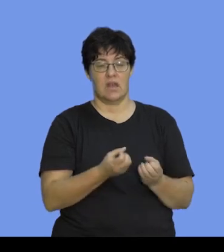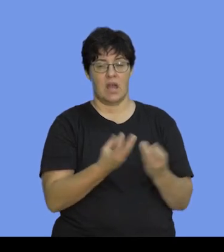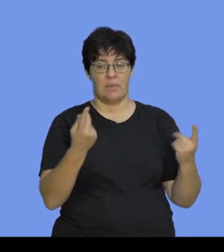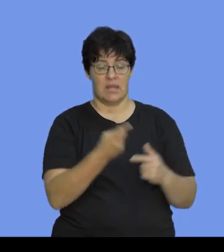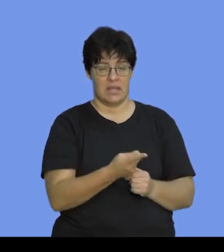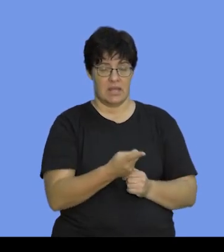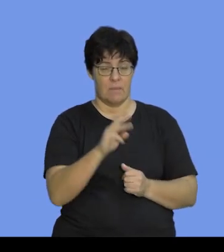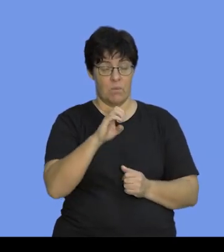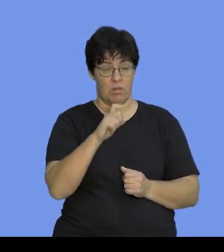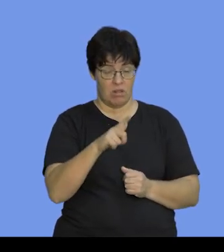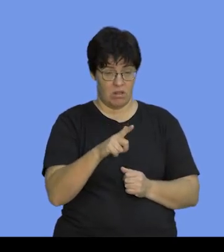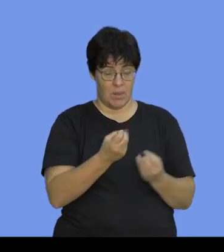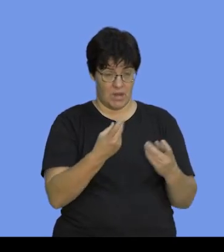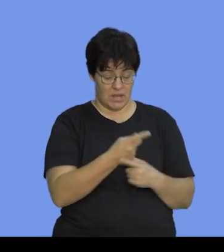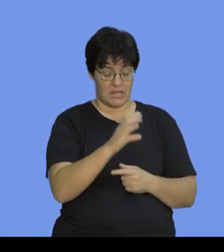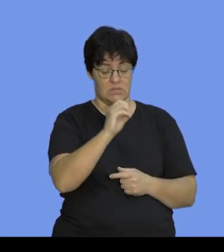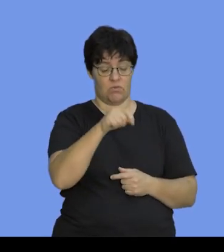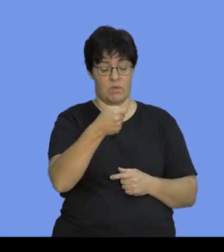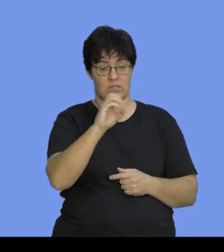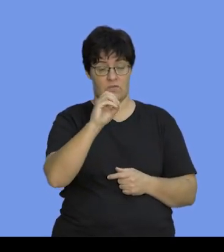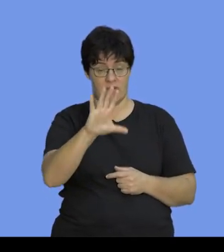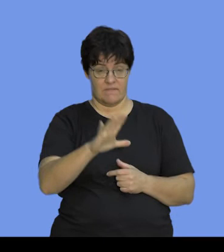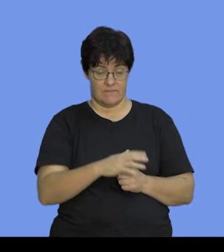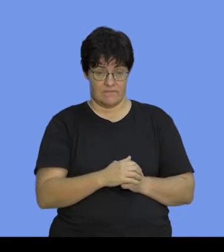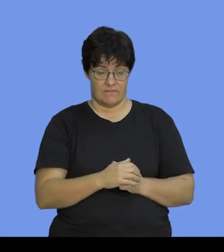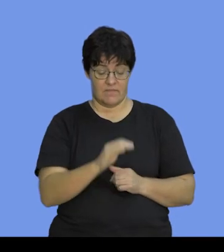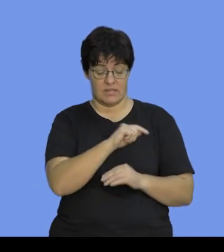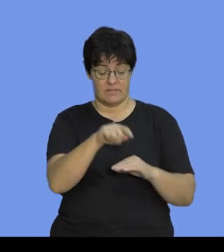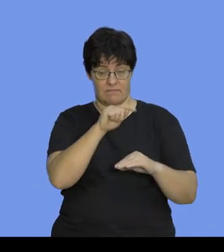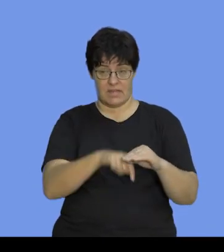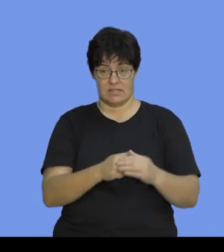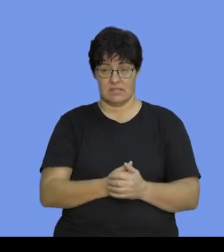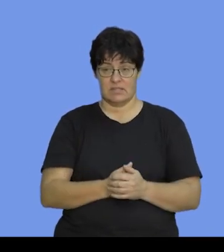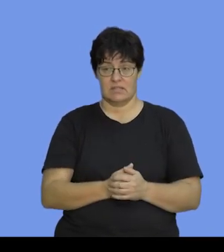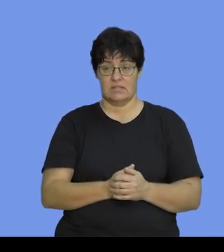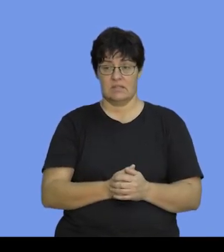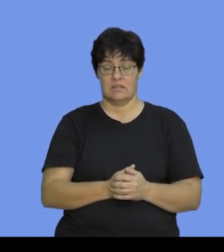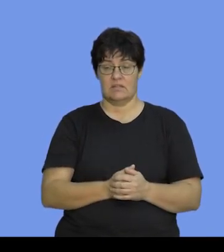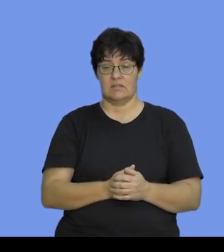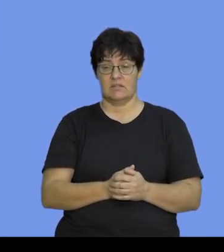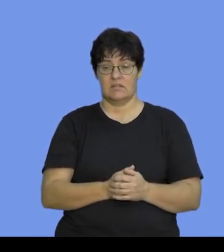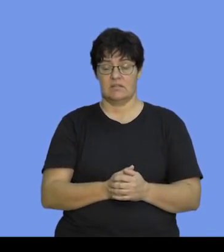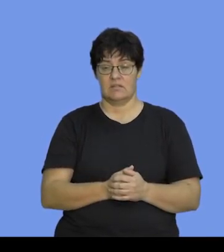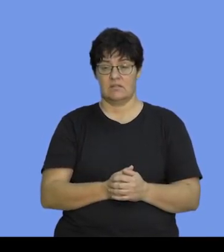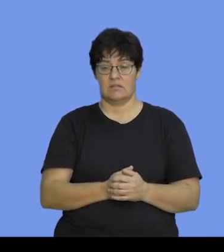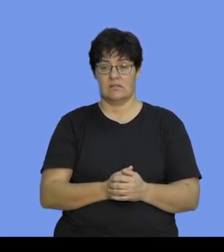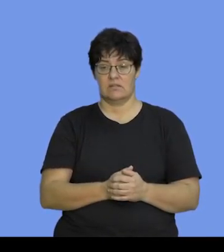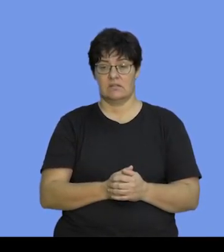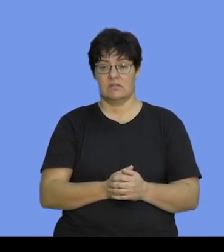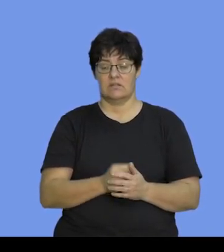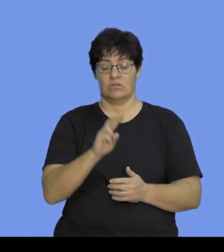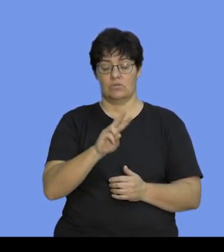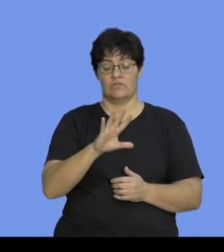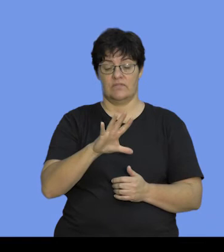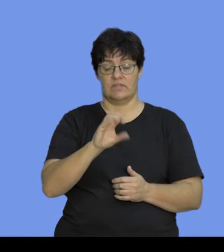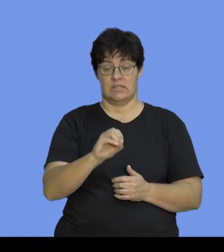many moles of the substance, 0.05, divided by the concentration, so the volume of the solution, which